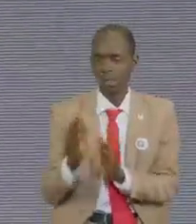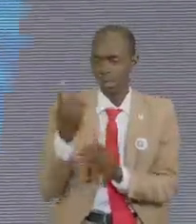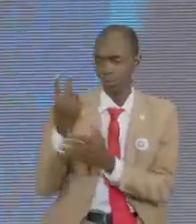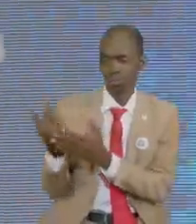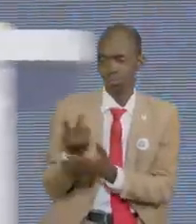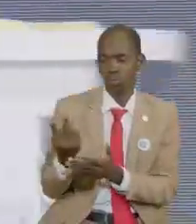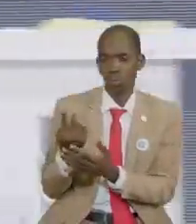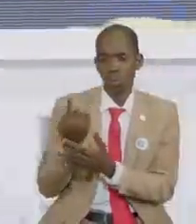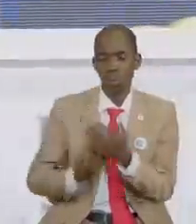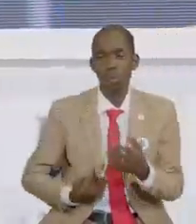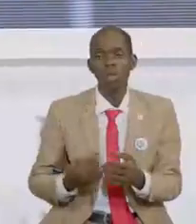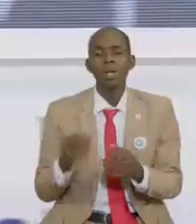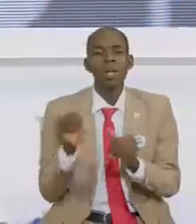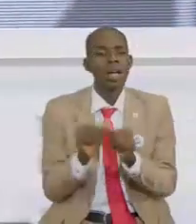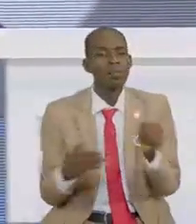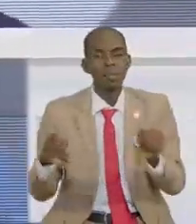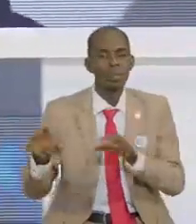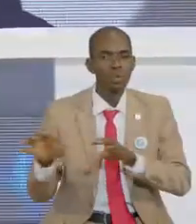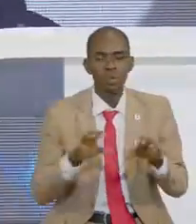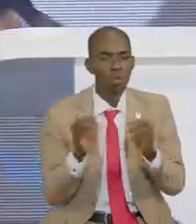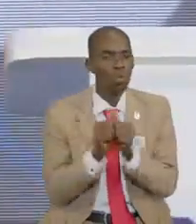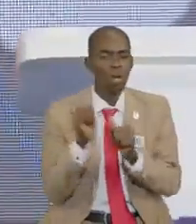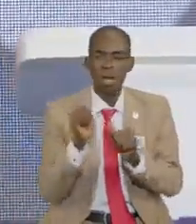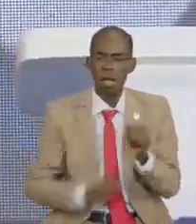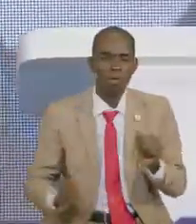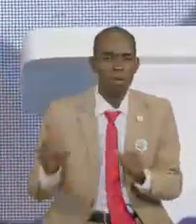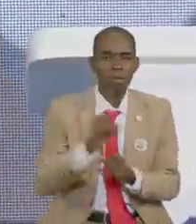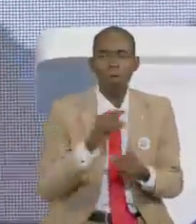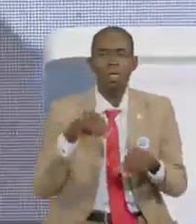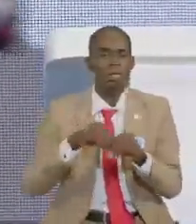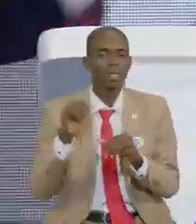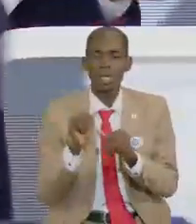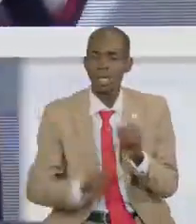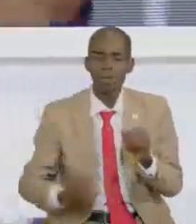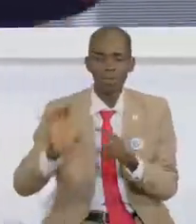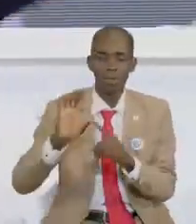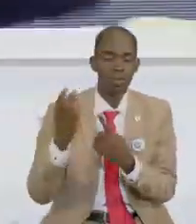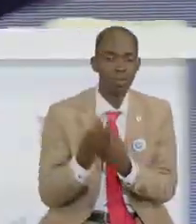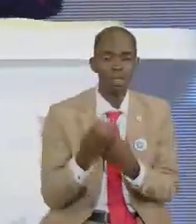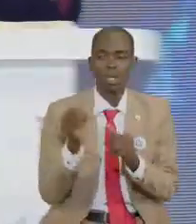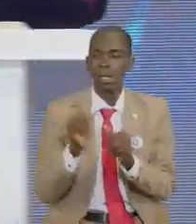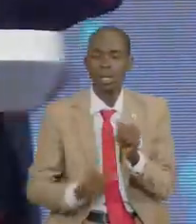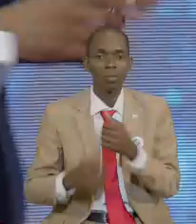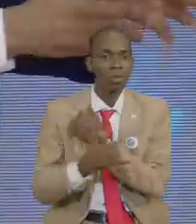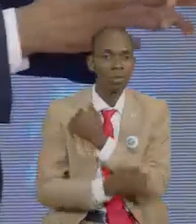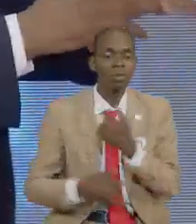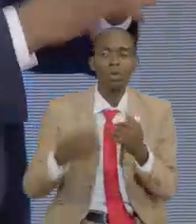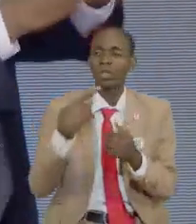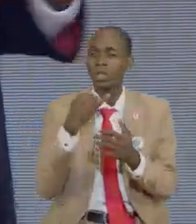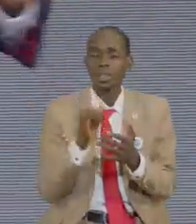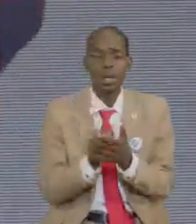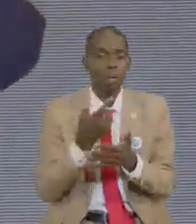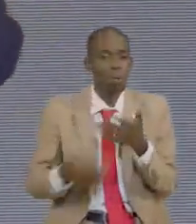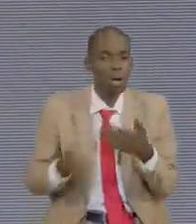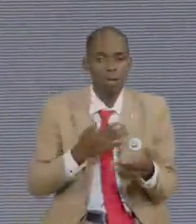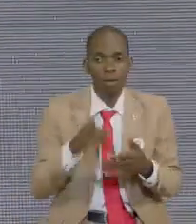everything you do with everybody in any condition, every condition, it says, and whatsoever ye do in